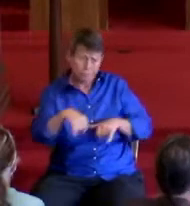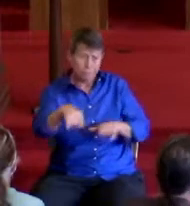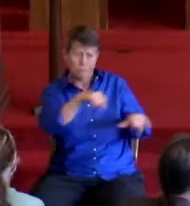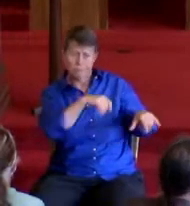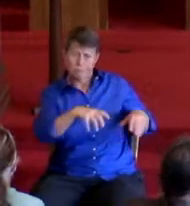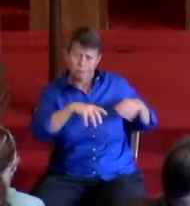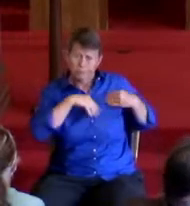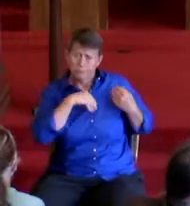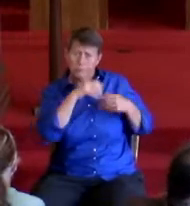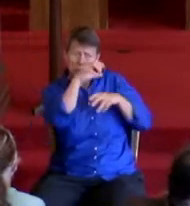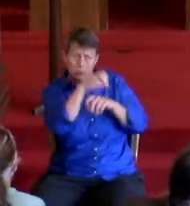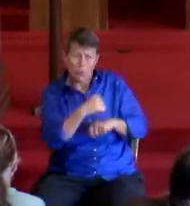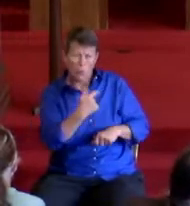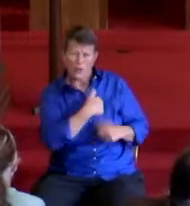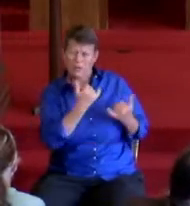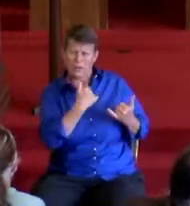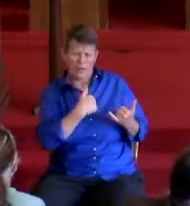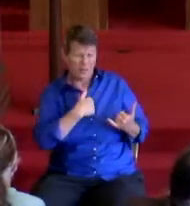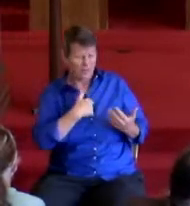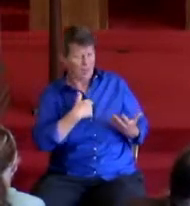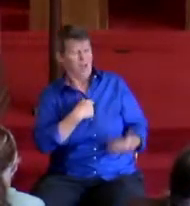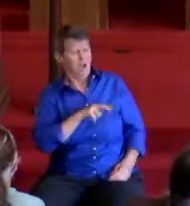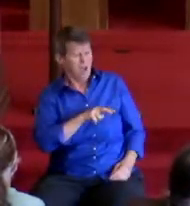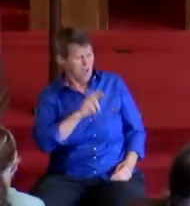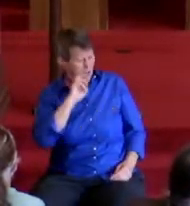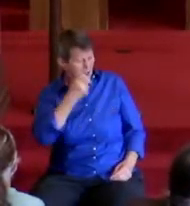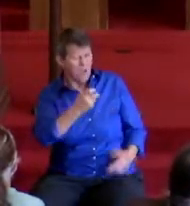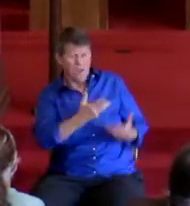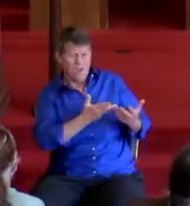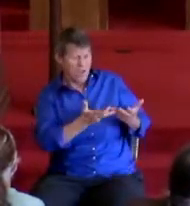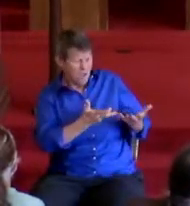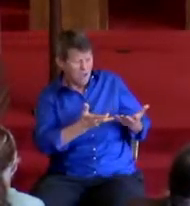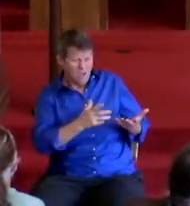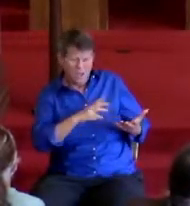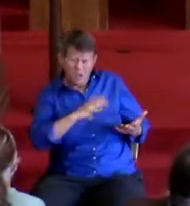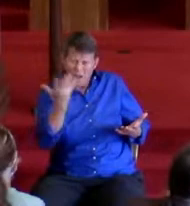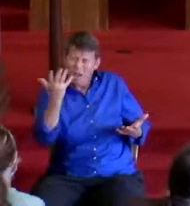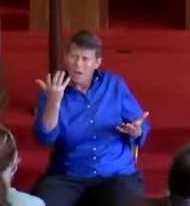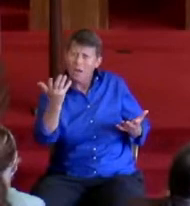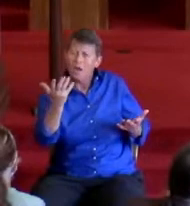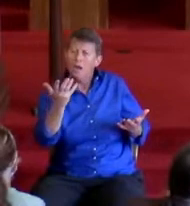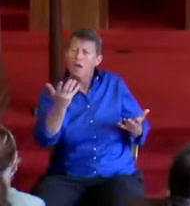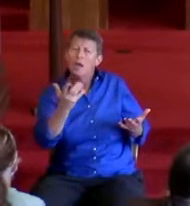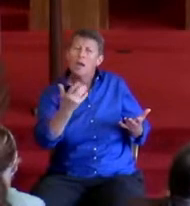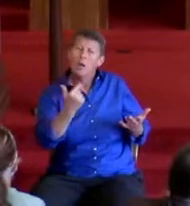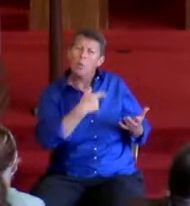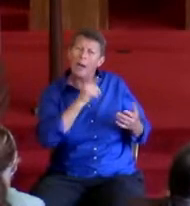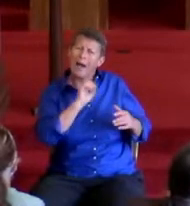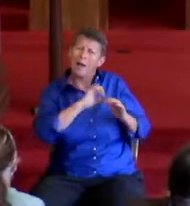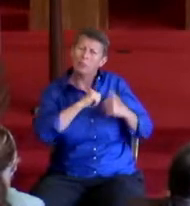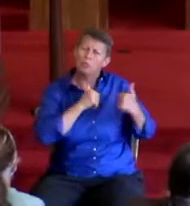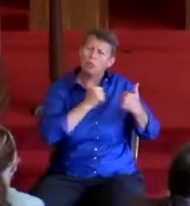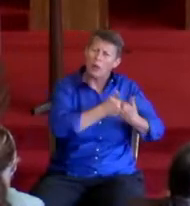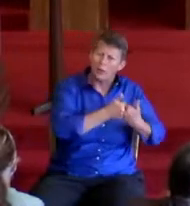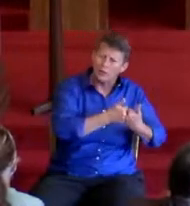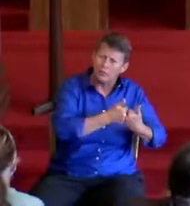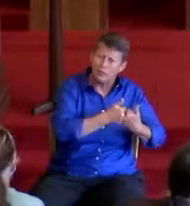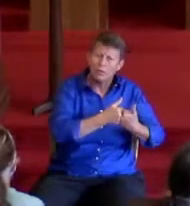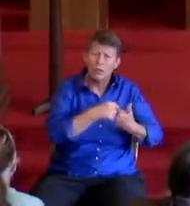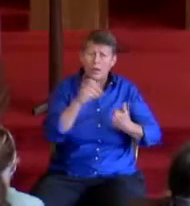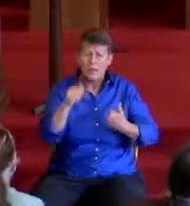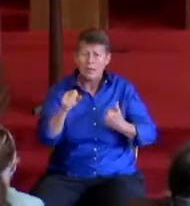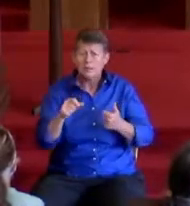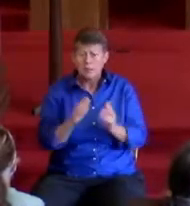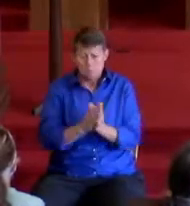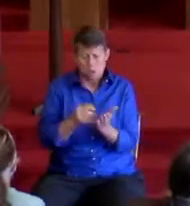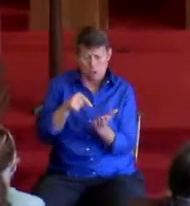Now, indeed, the Bible does often leave us with more questions than answers, more confused than confident, but that's good, because